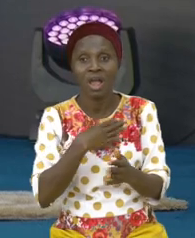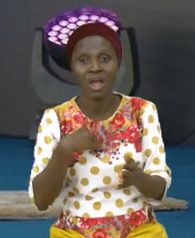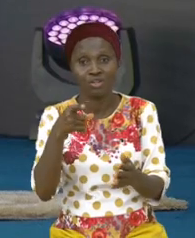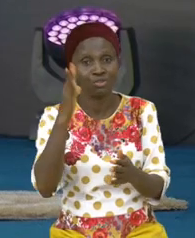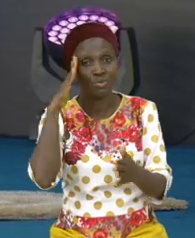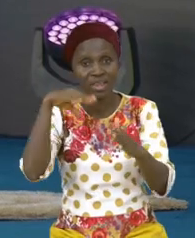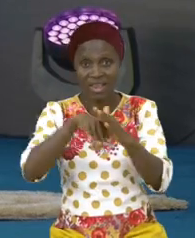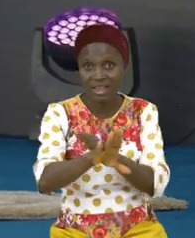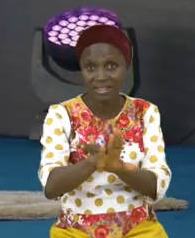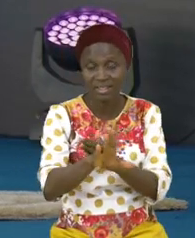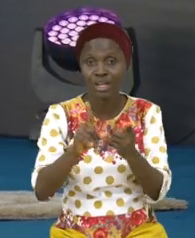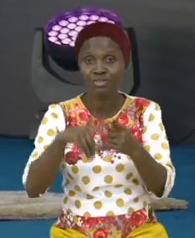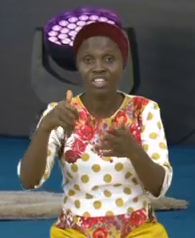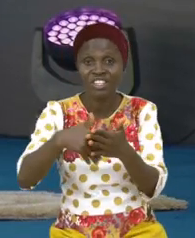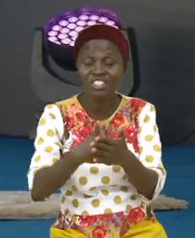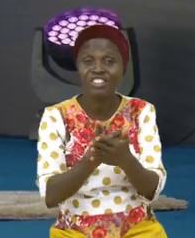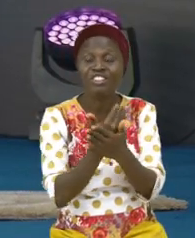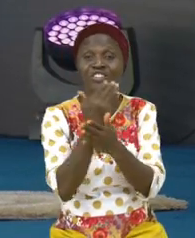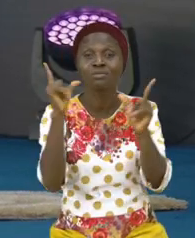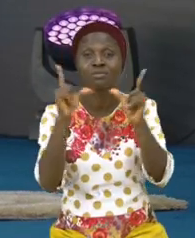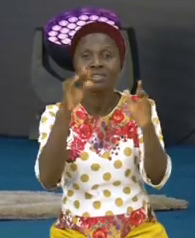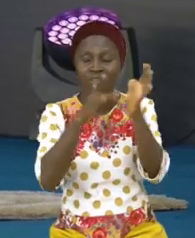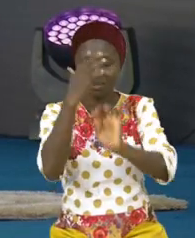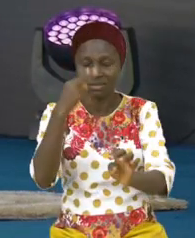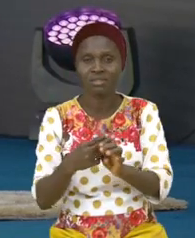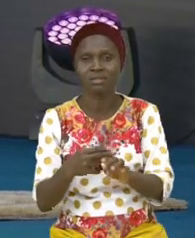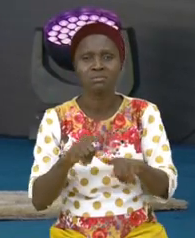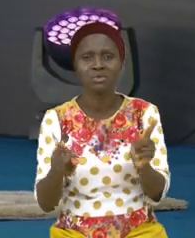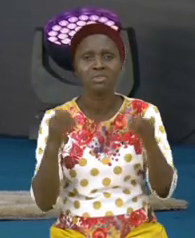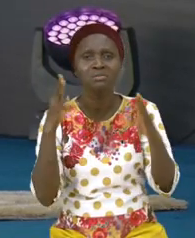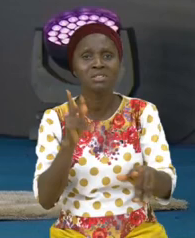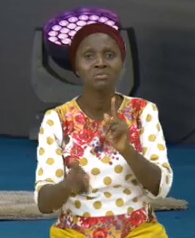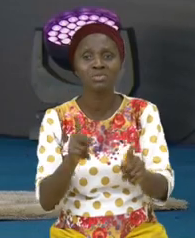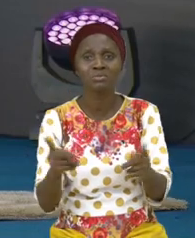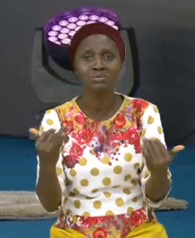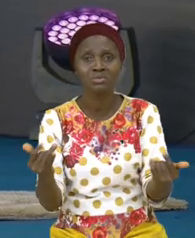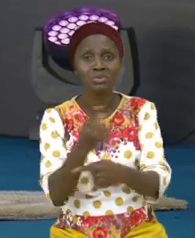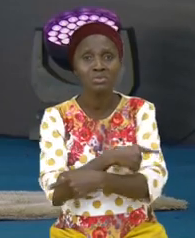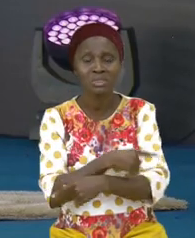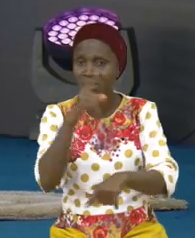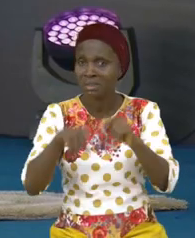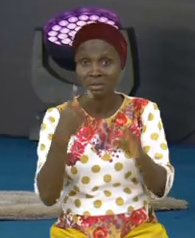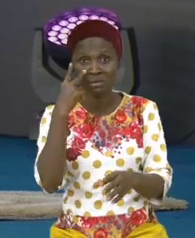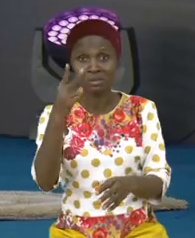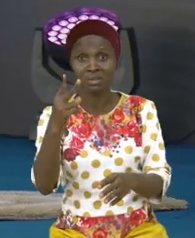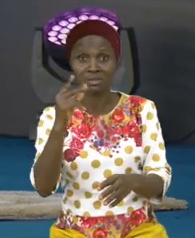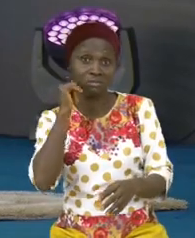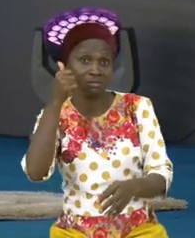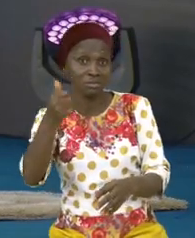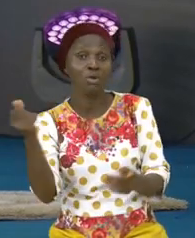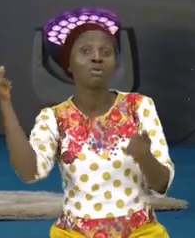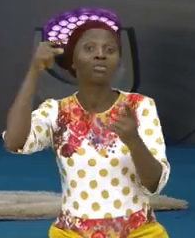enter into a new realm. But many people today cannot see tomorrow until